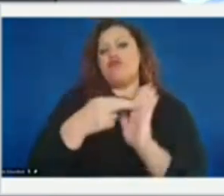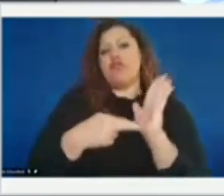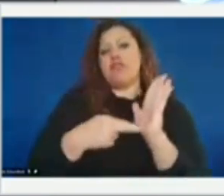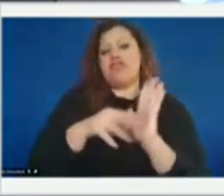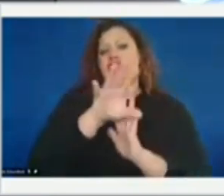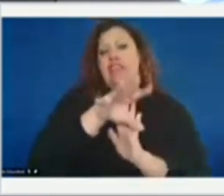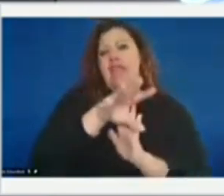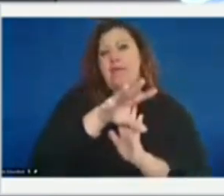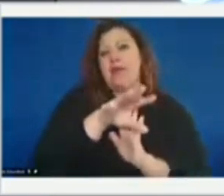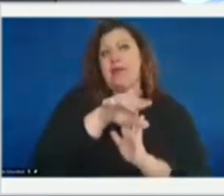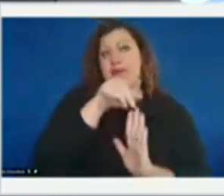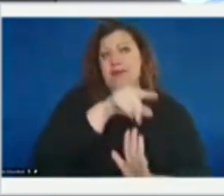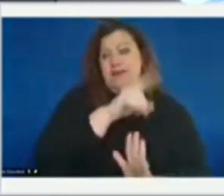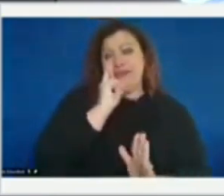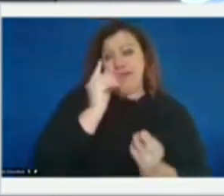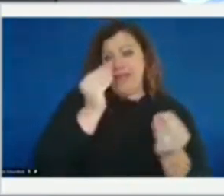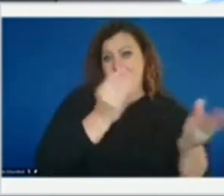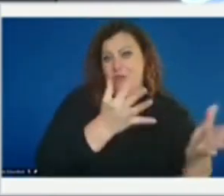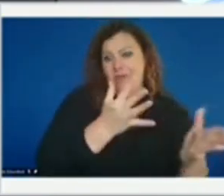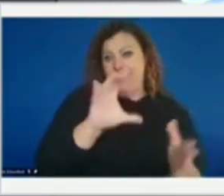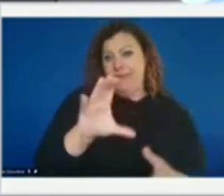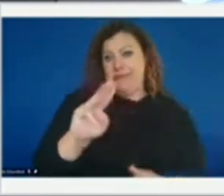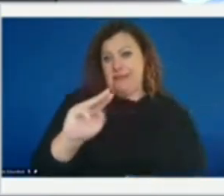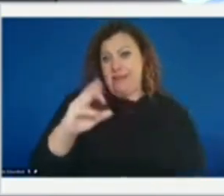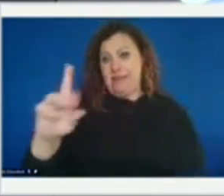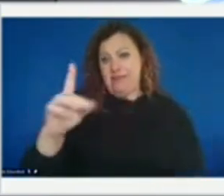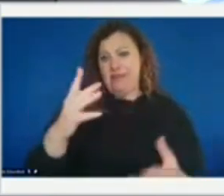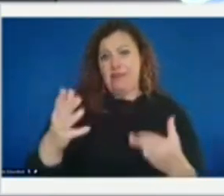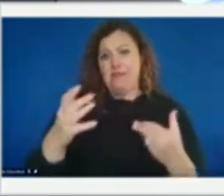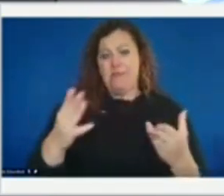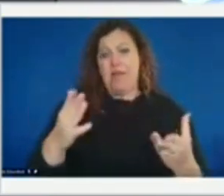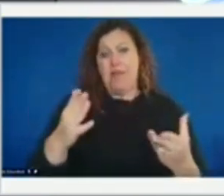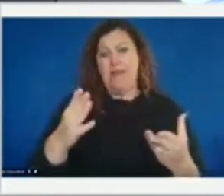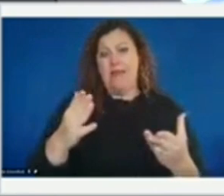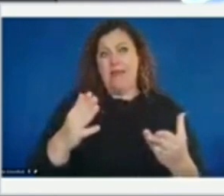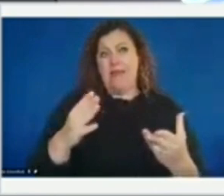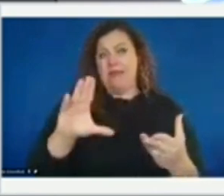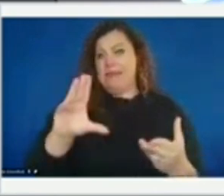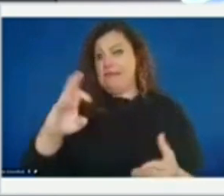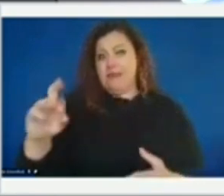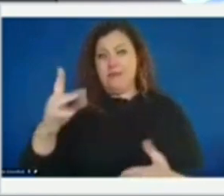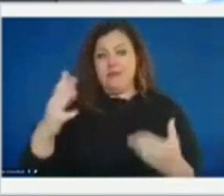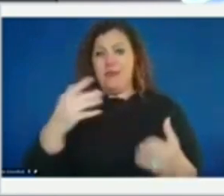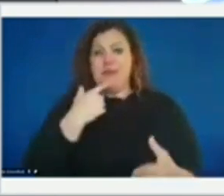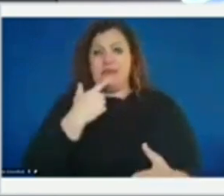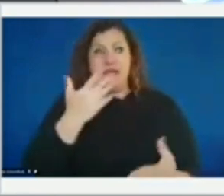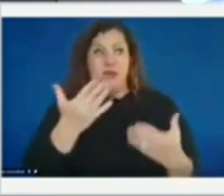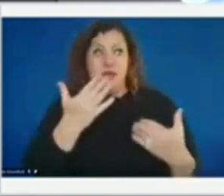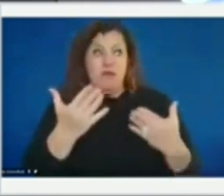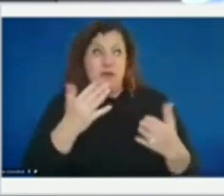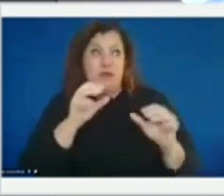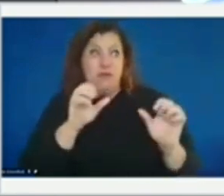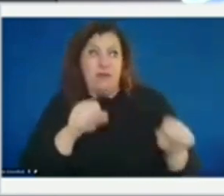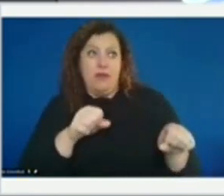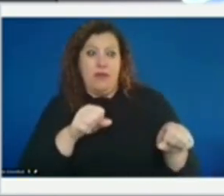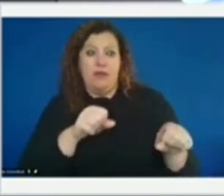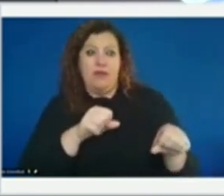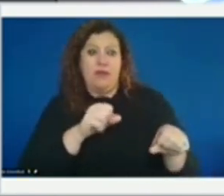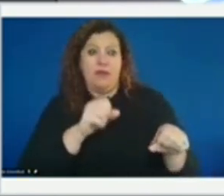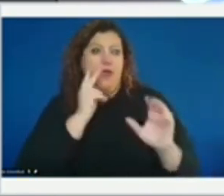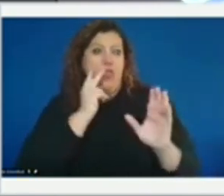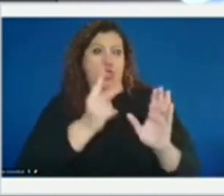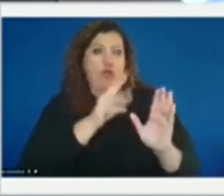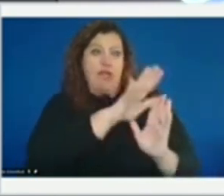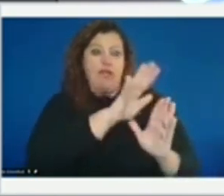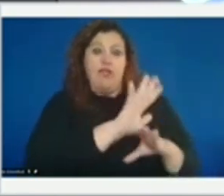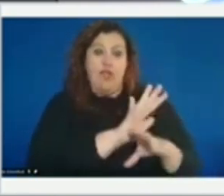notified some way that CMPD might act like, or does CMPD send something like, we might access, or we have accessed your camera and we feel that for evidence in